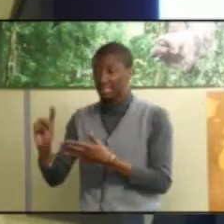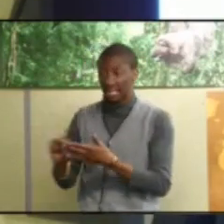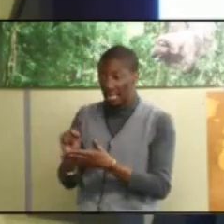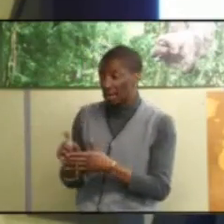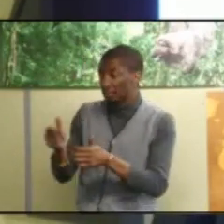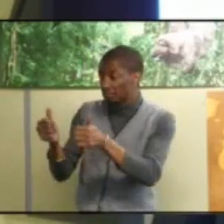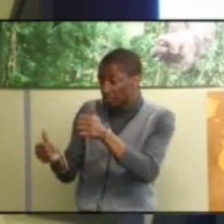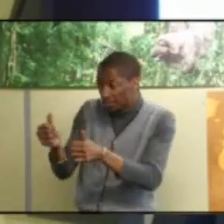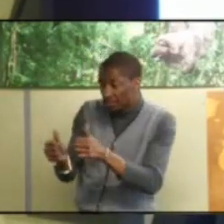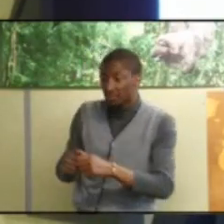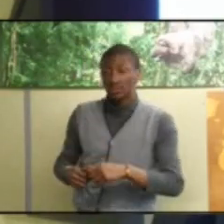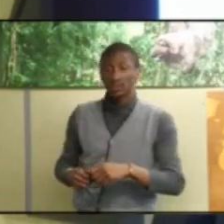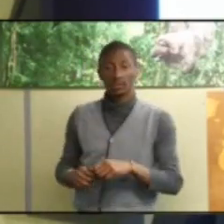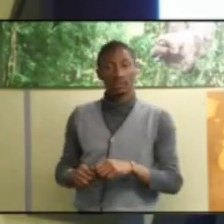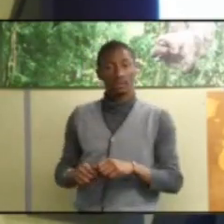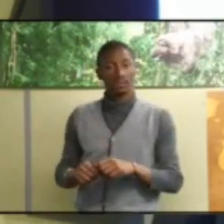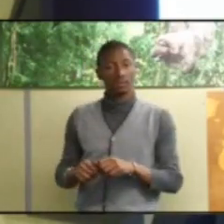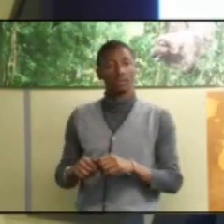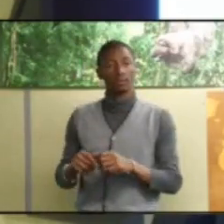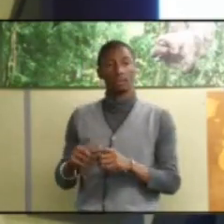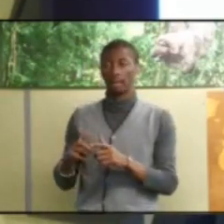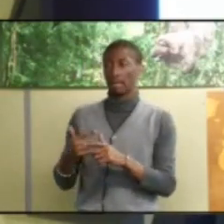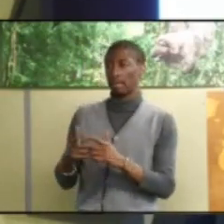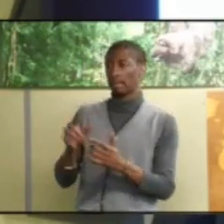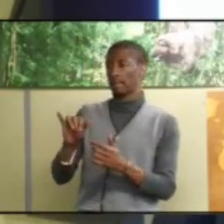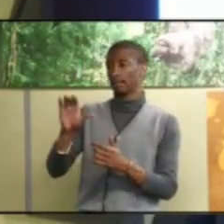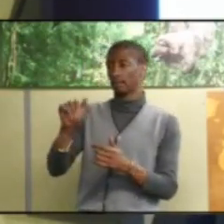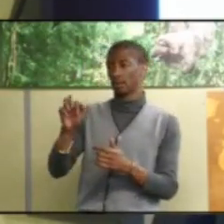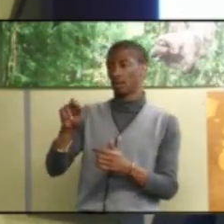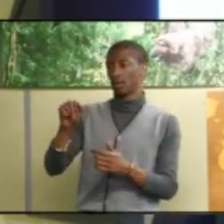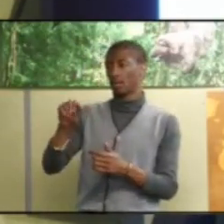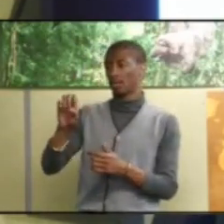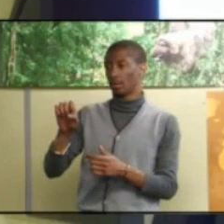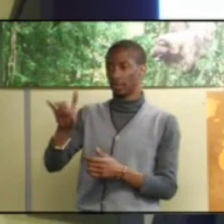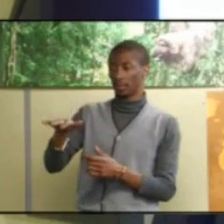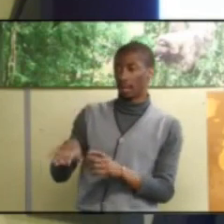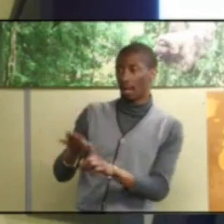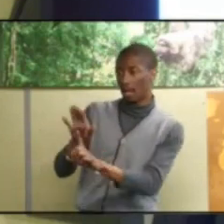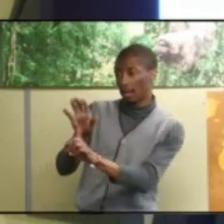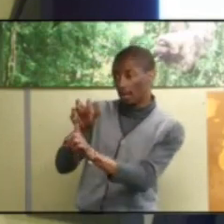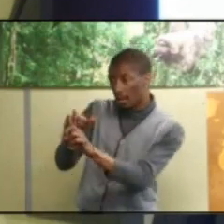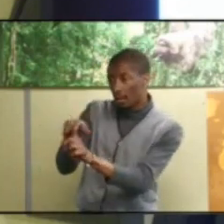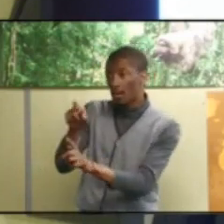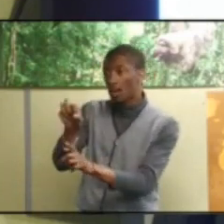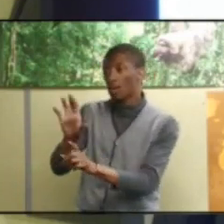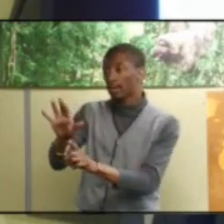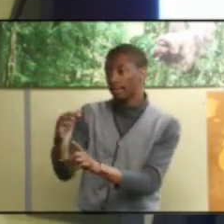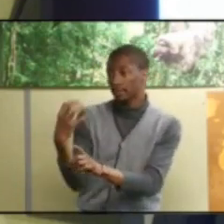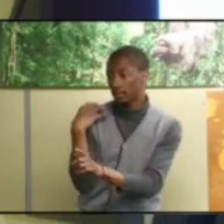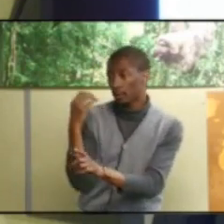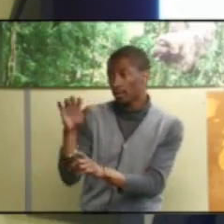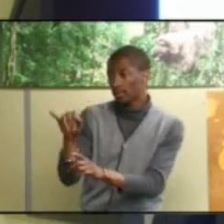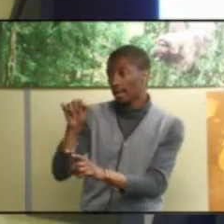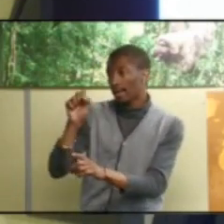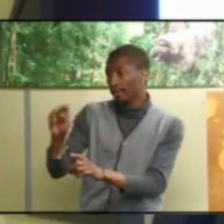And I'll, like Carlos, I might bother him or his boss Ian and say,